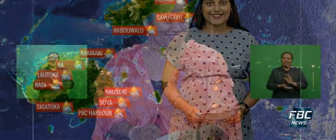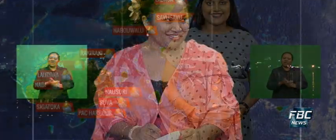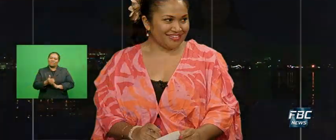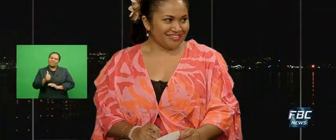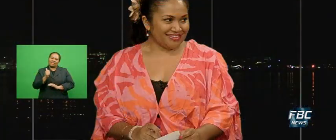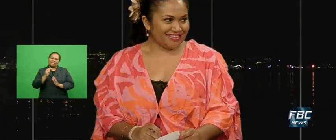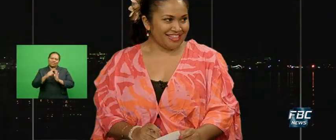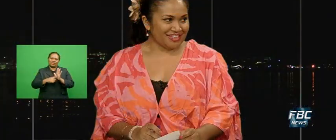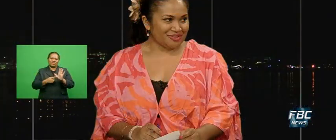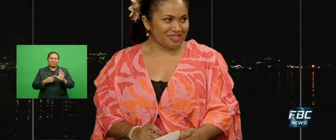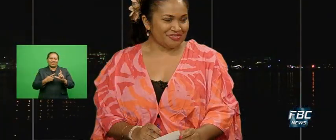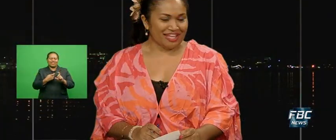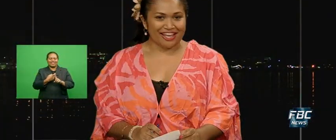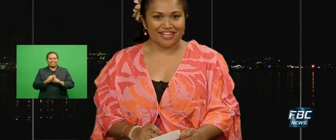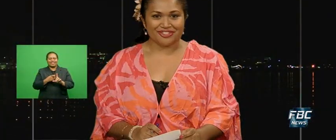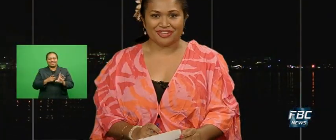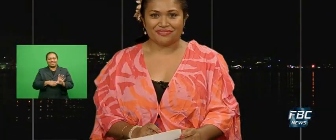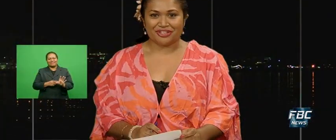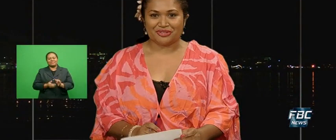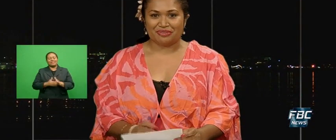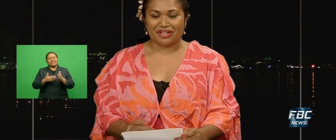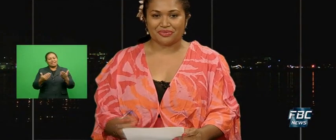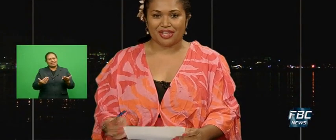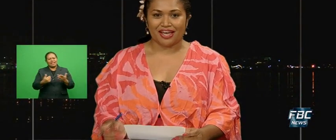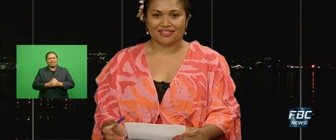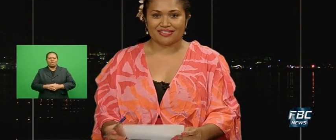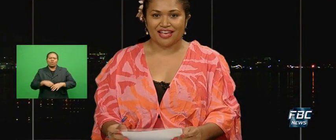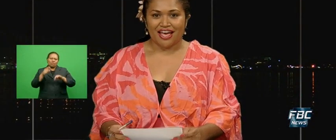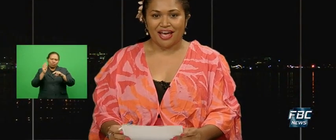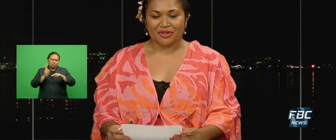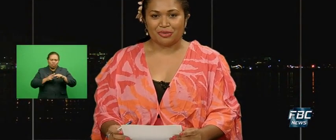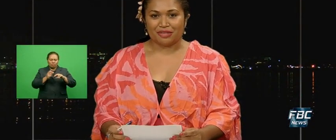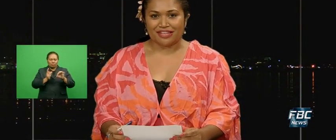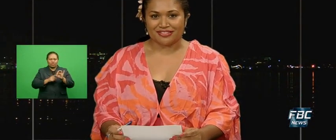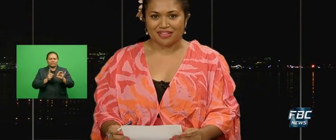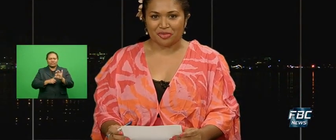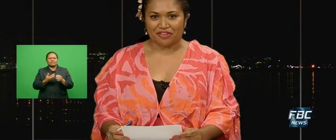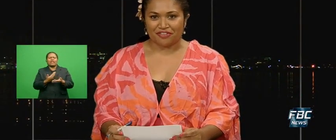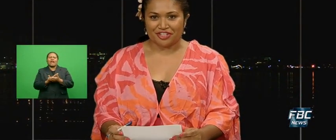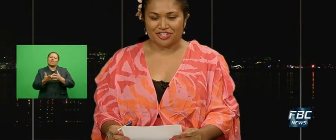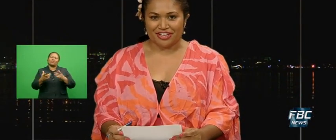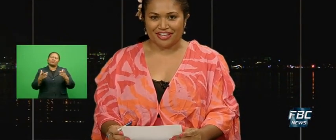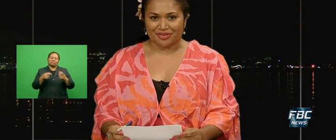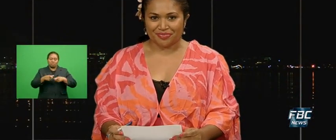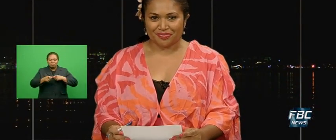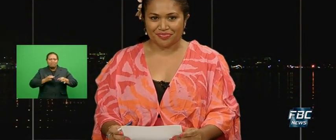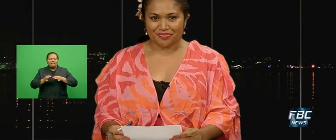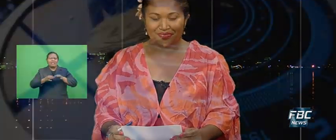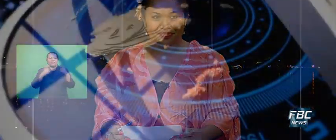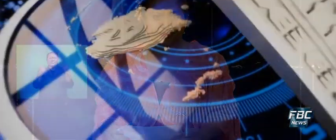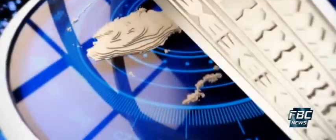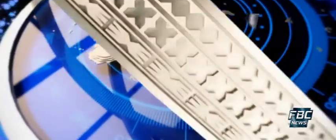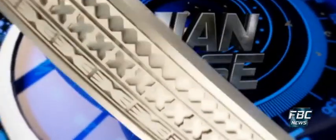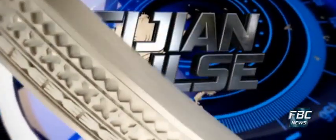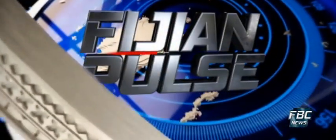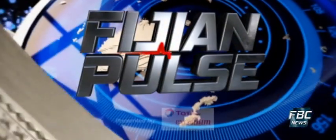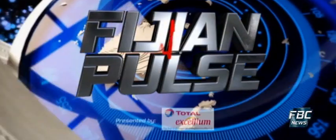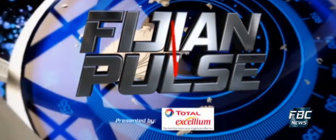with you next. Thanks so much for that, Angie. In Fiji on Pulse, we asked, how do you plan to celebrate Fiji Day?